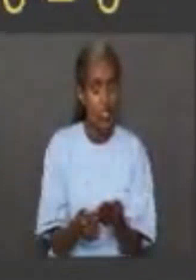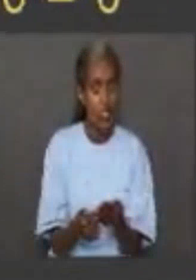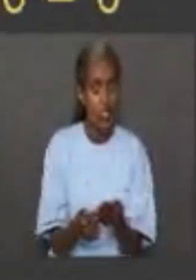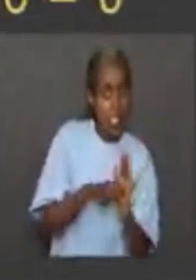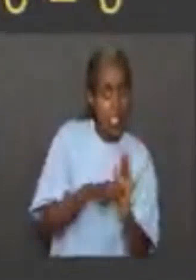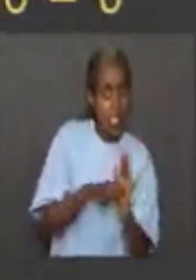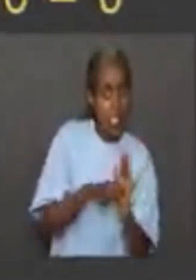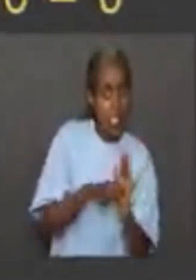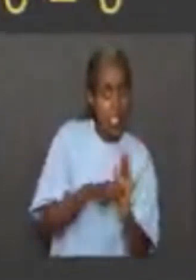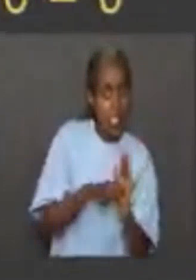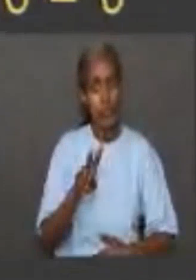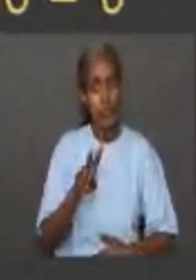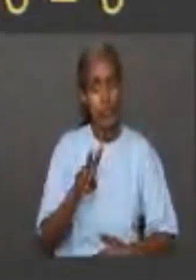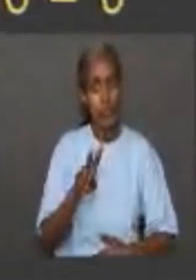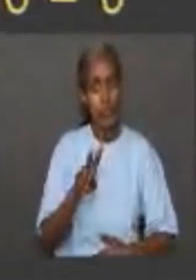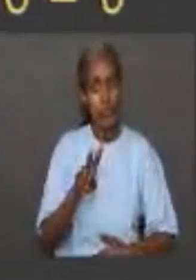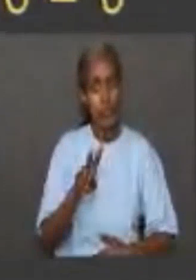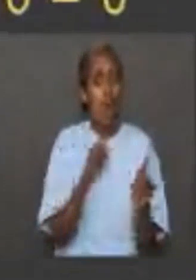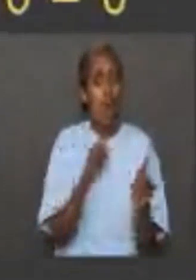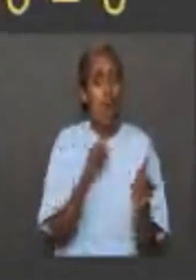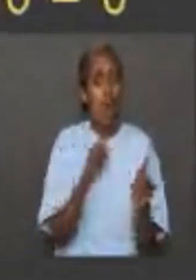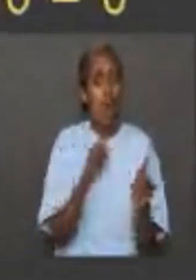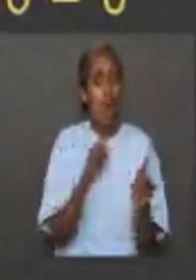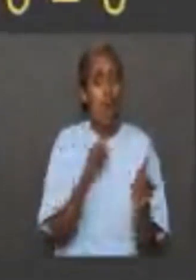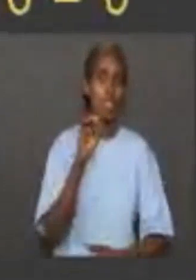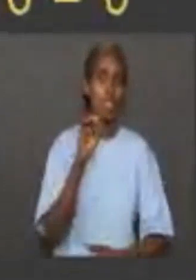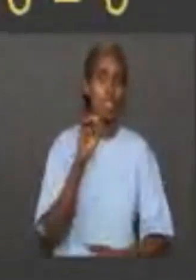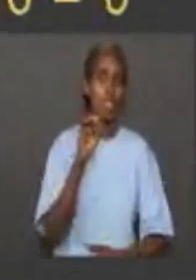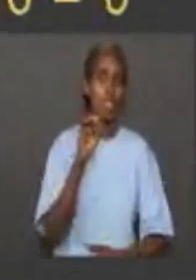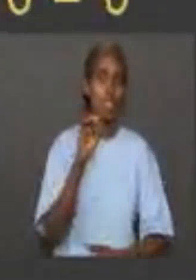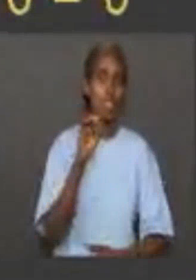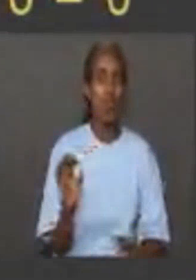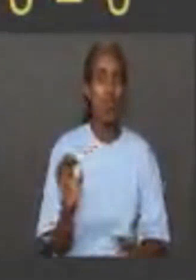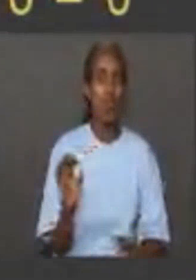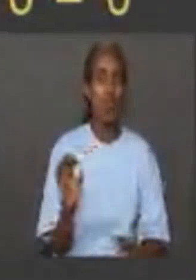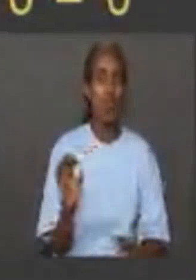-2 is also a 0 of the function.